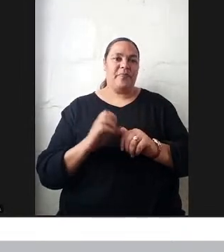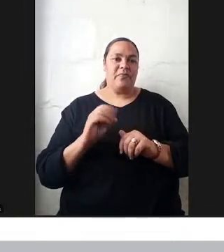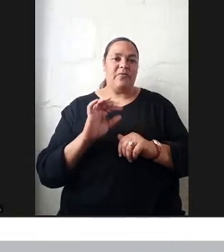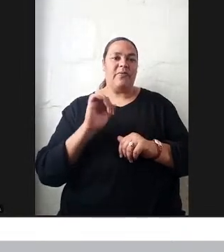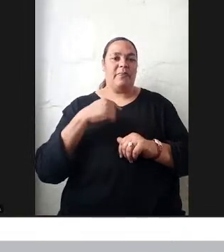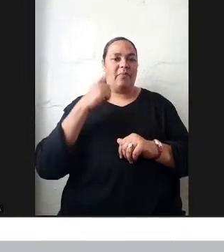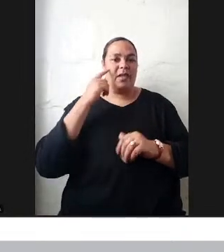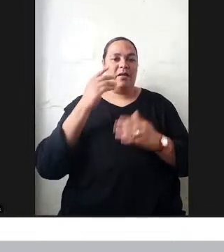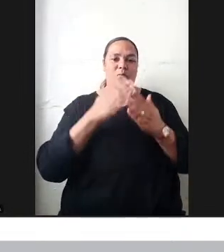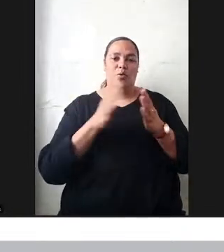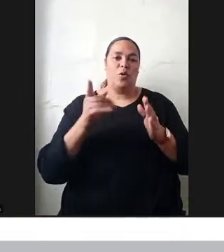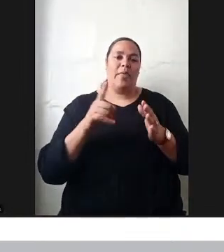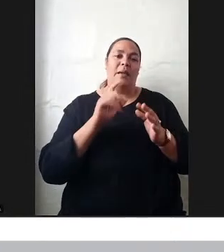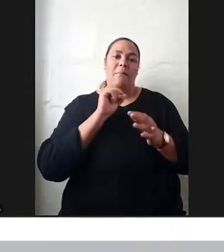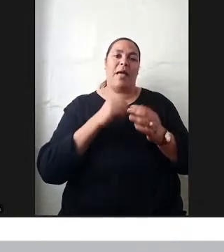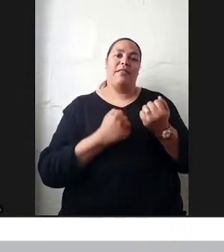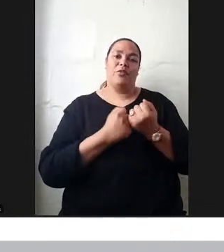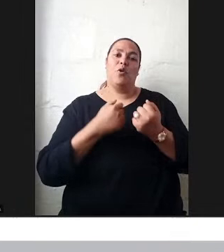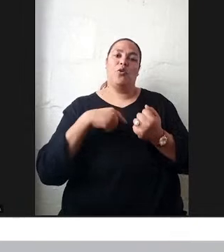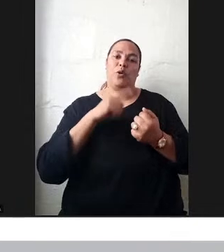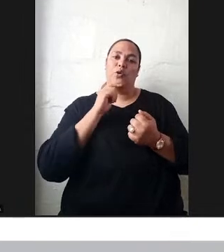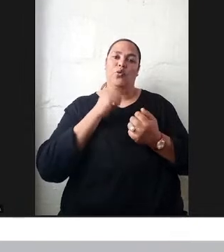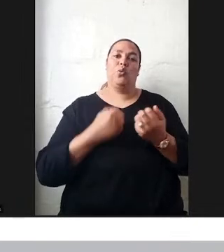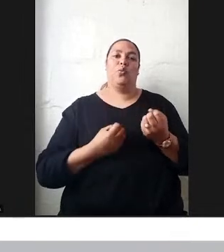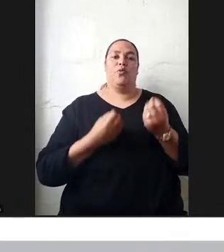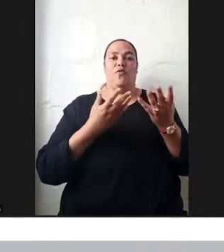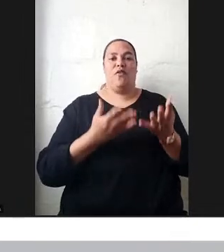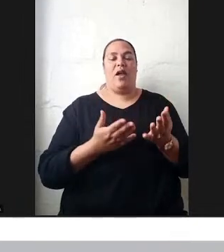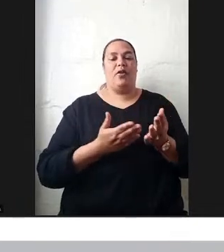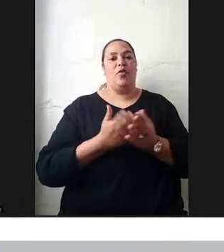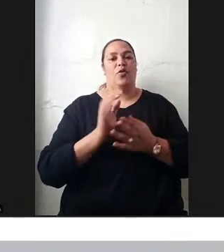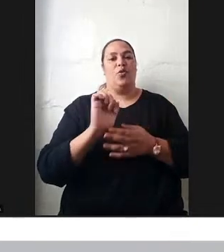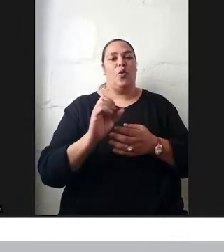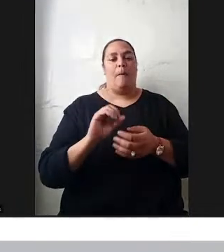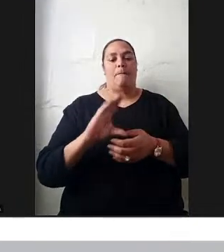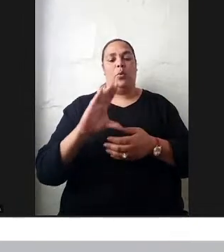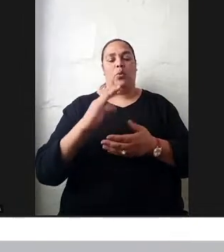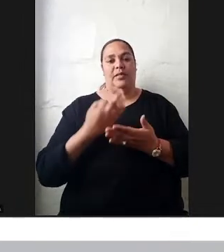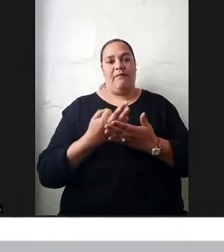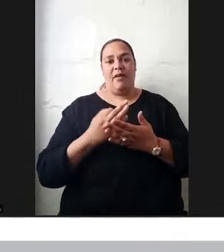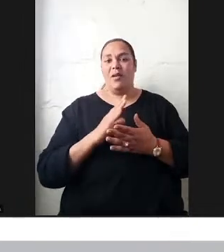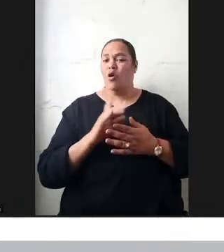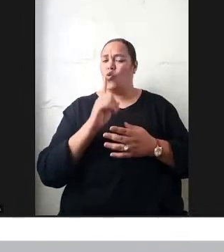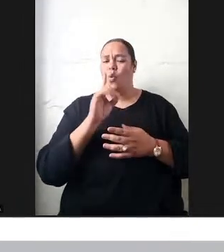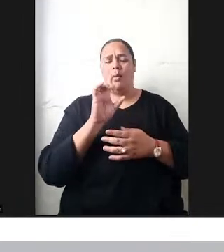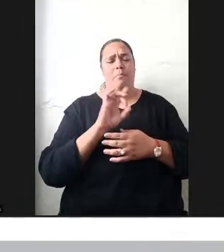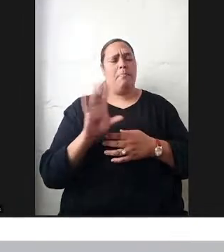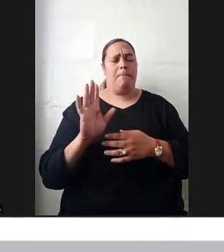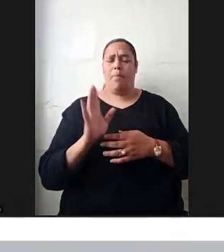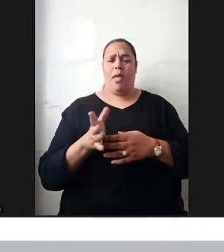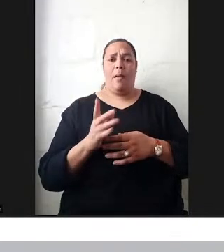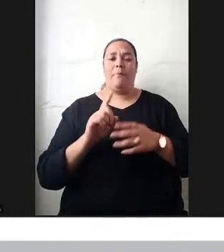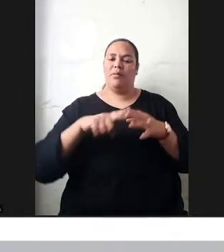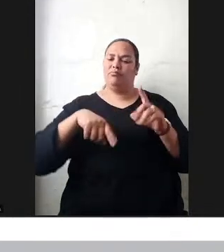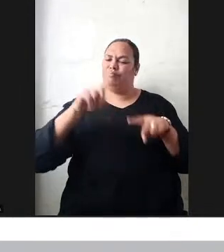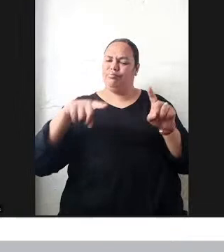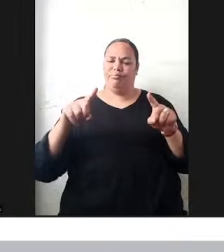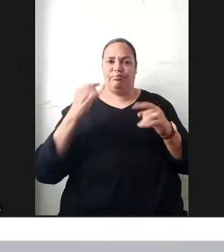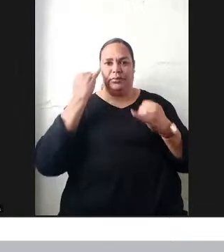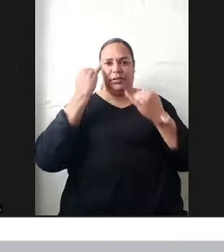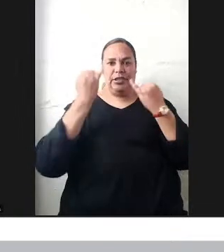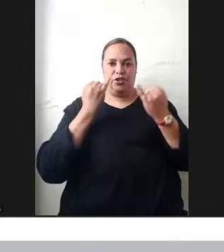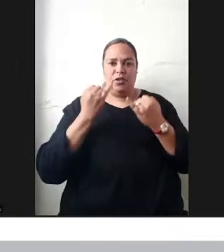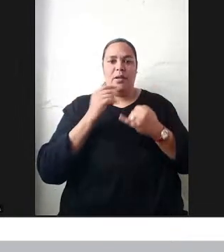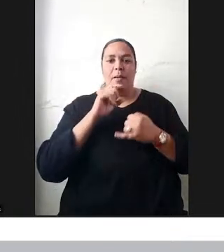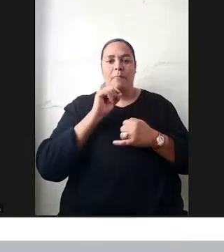the kind of support that we do provide via the booster fund. So it's not just one particular type of support, but it's a range of initiatives that is